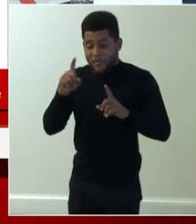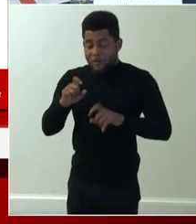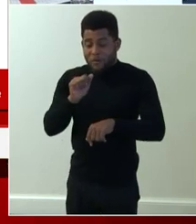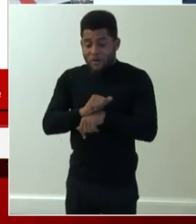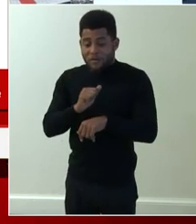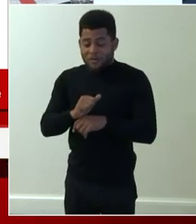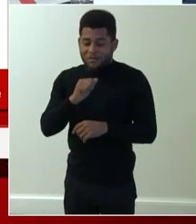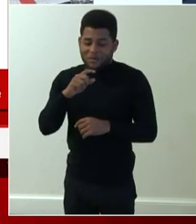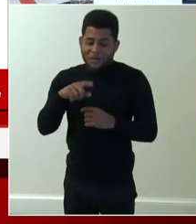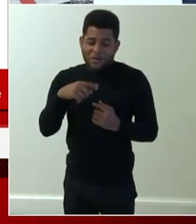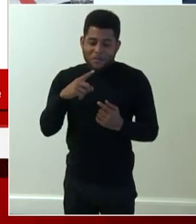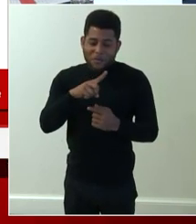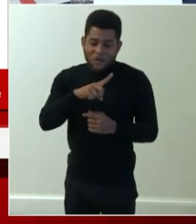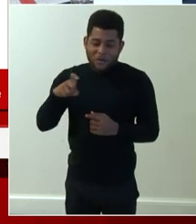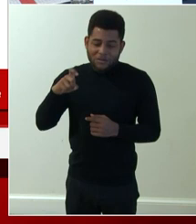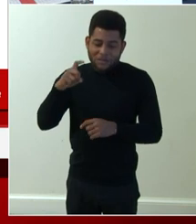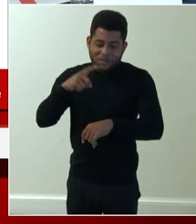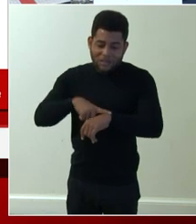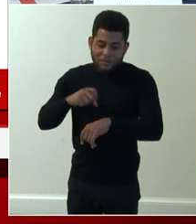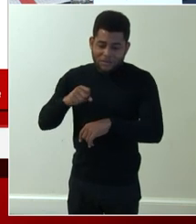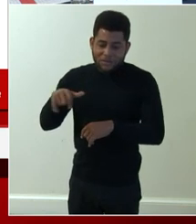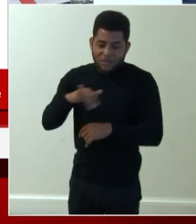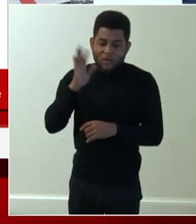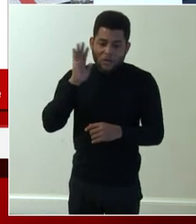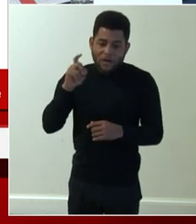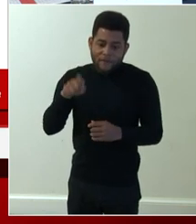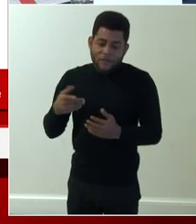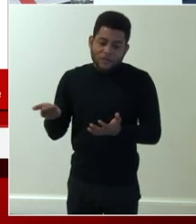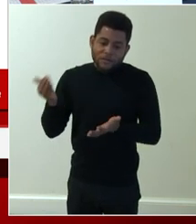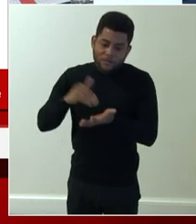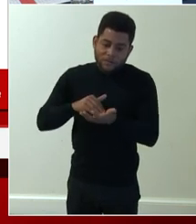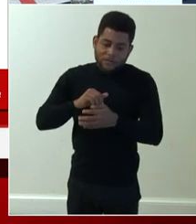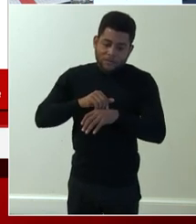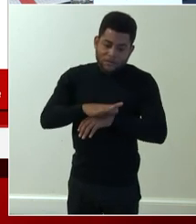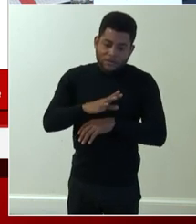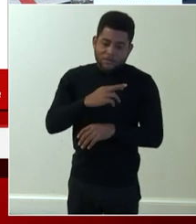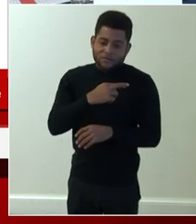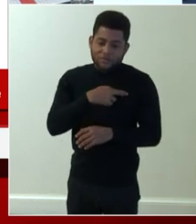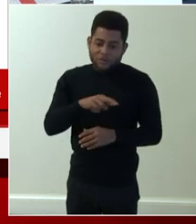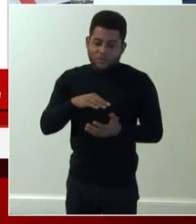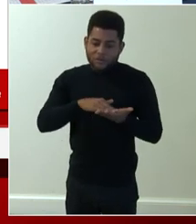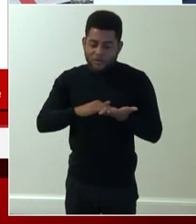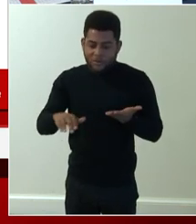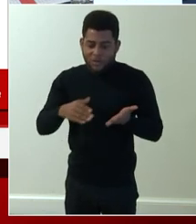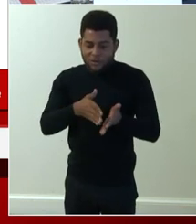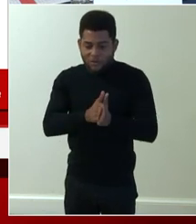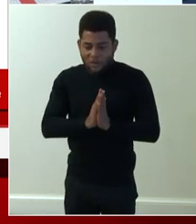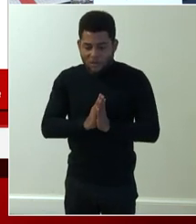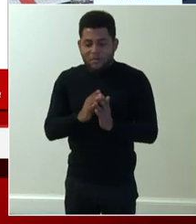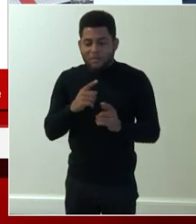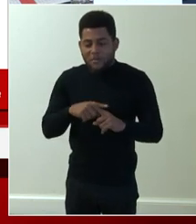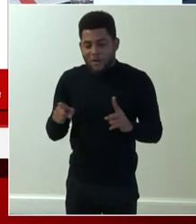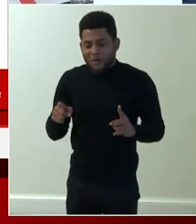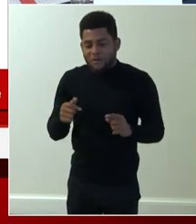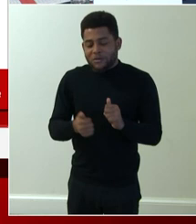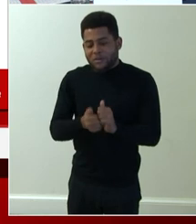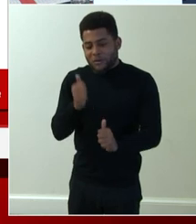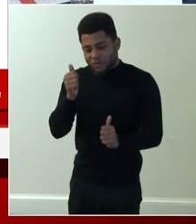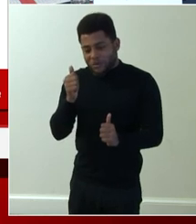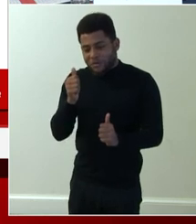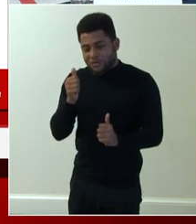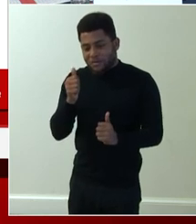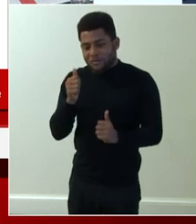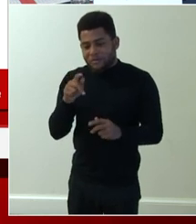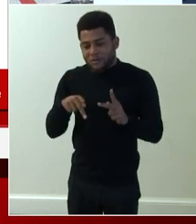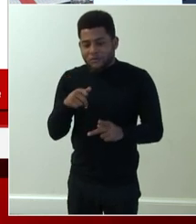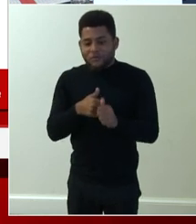of them at the time, they'll have to resubmit their religious exemption request. But by and large, our exemption requests have been for